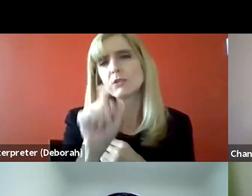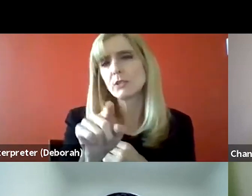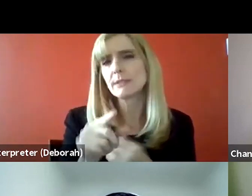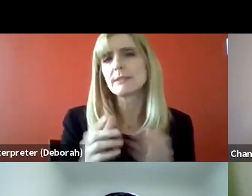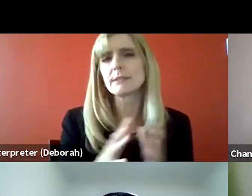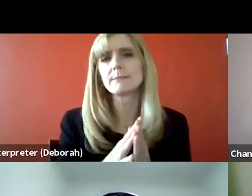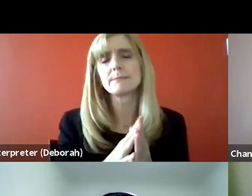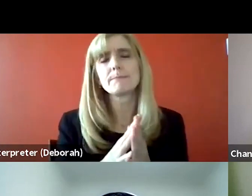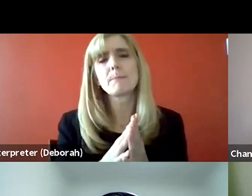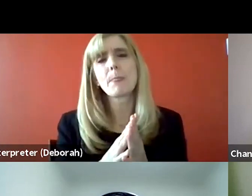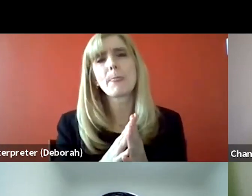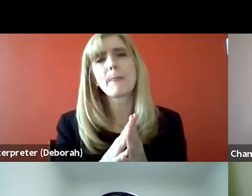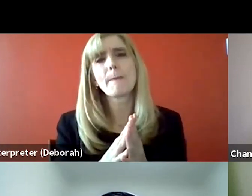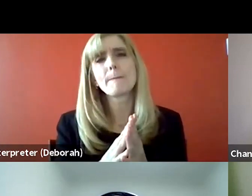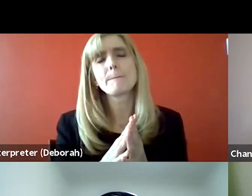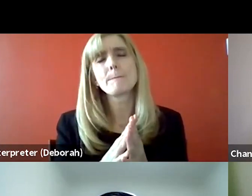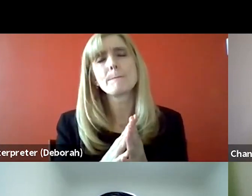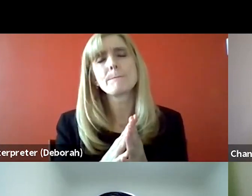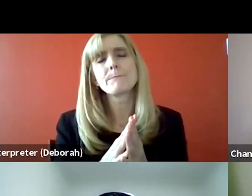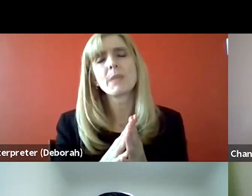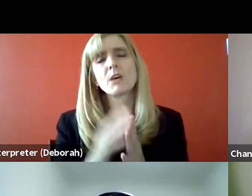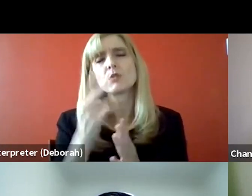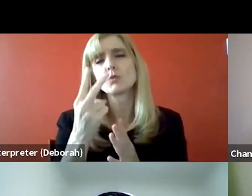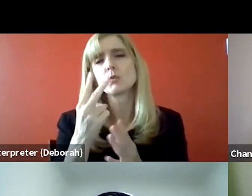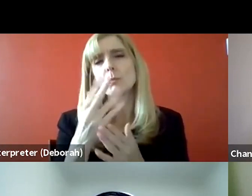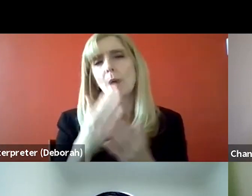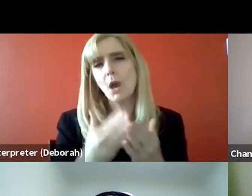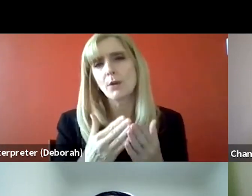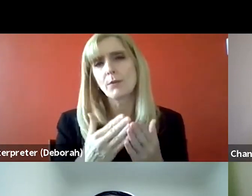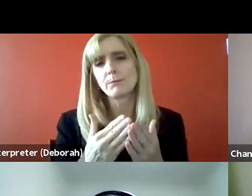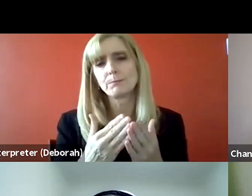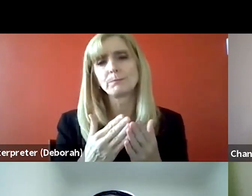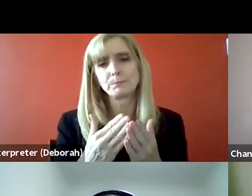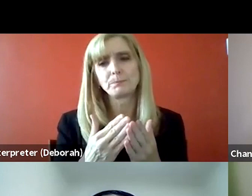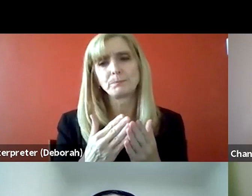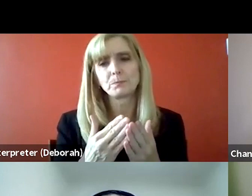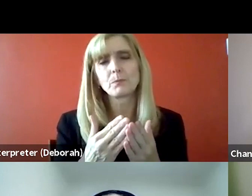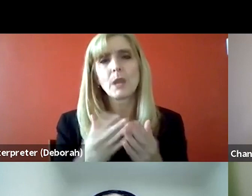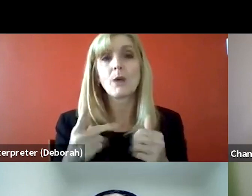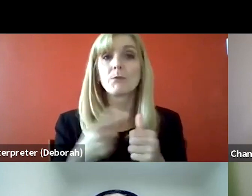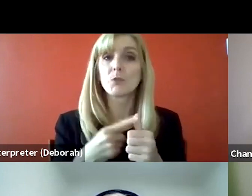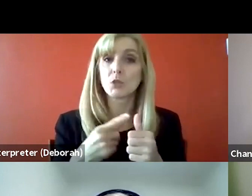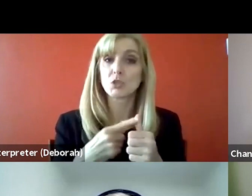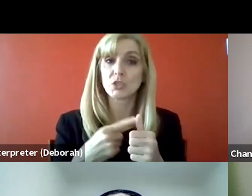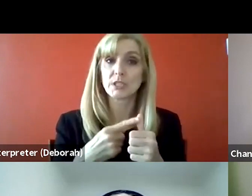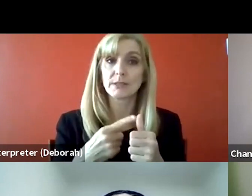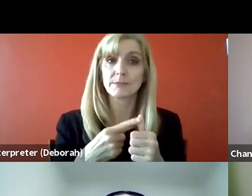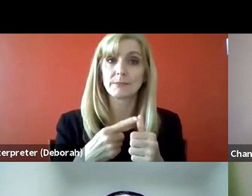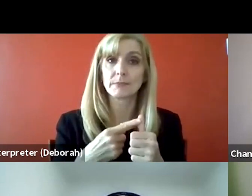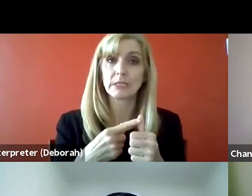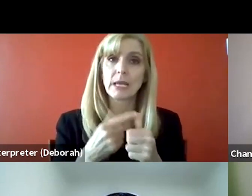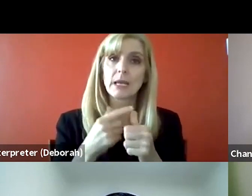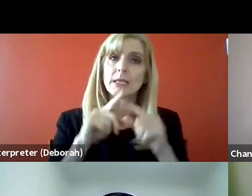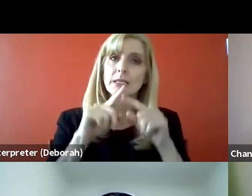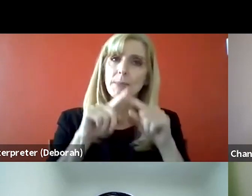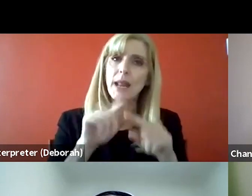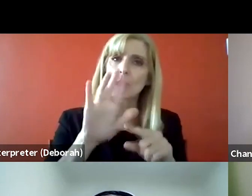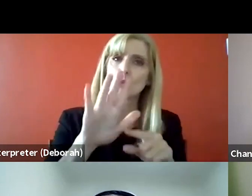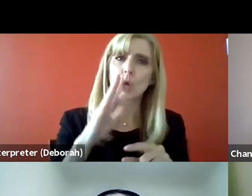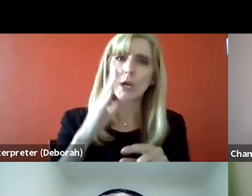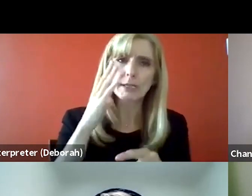And it's sort of a two-parter for folks. The first is, based on your experience, what were some